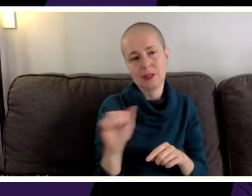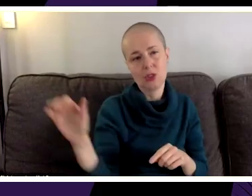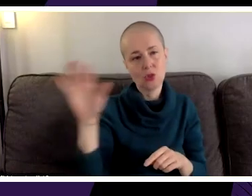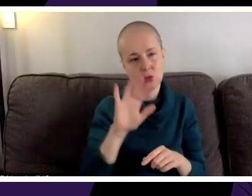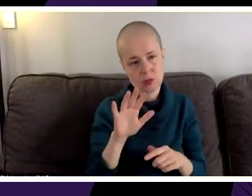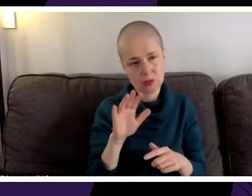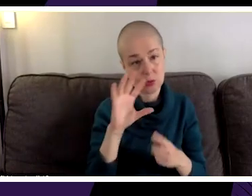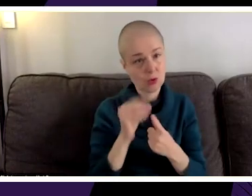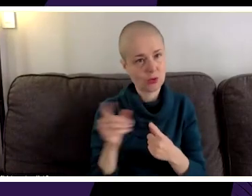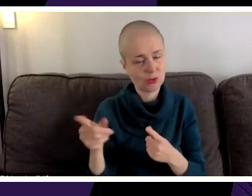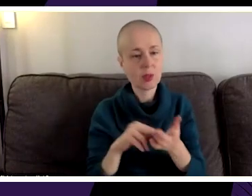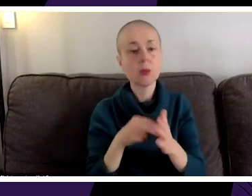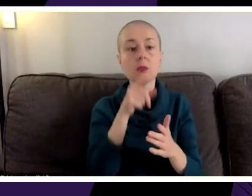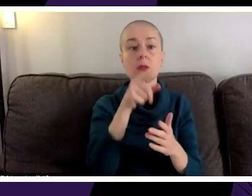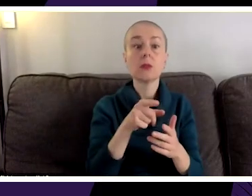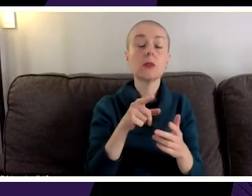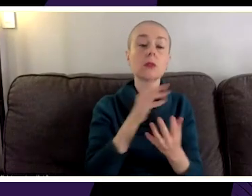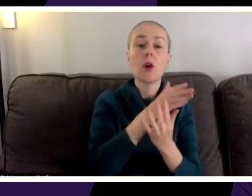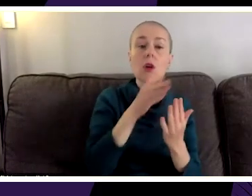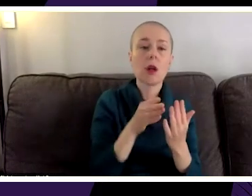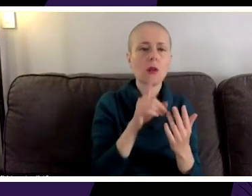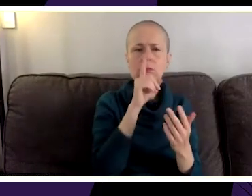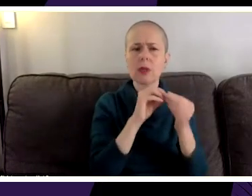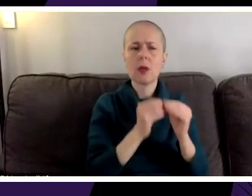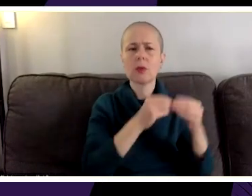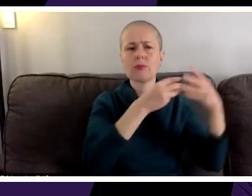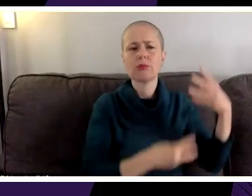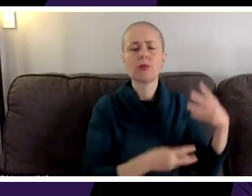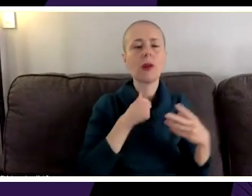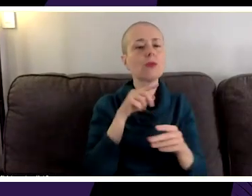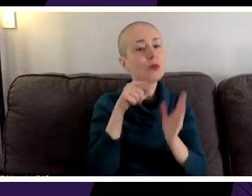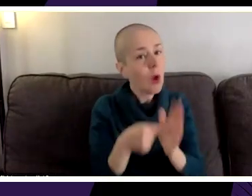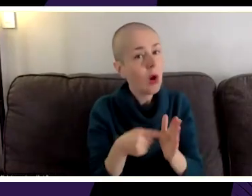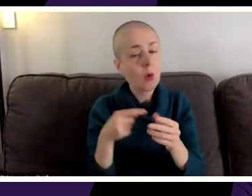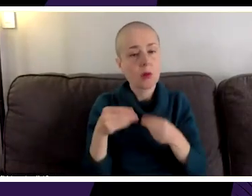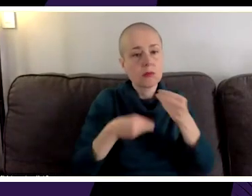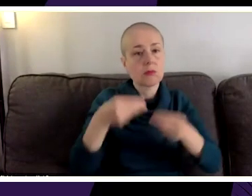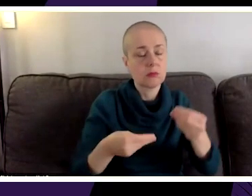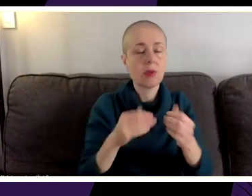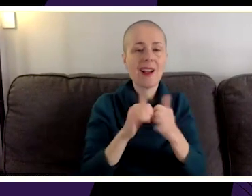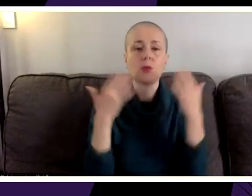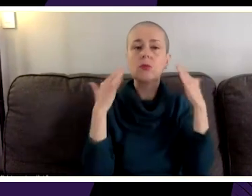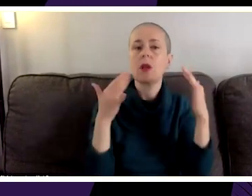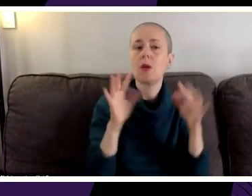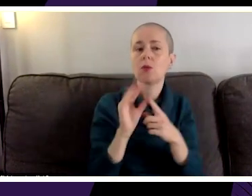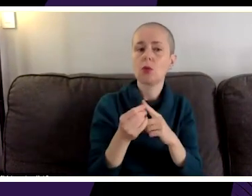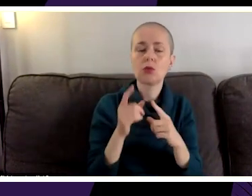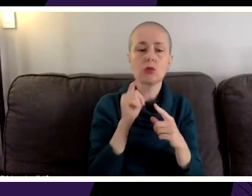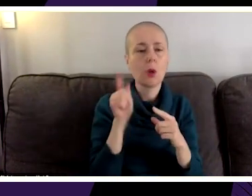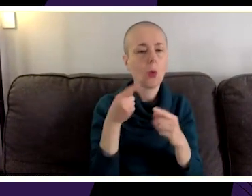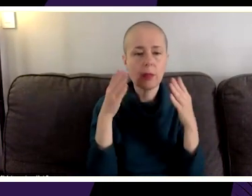just a flat number, but we echo the lineage of sound cultures, story from community that go beyond a raw